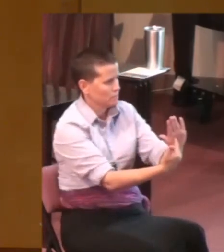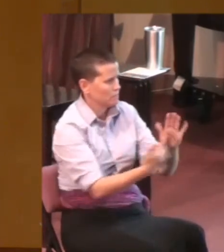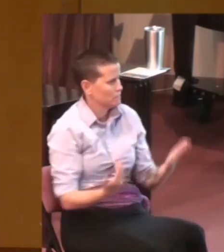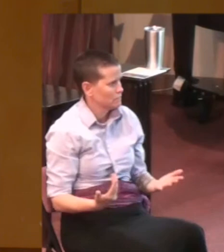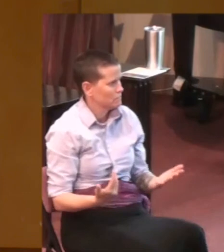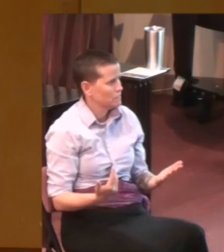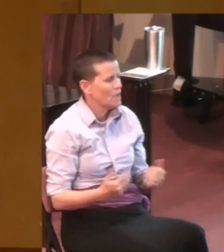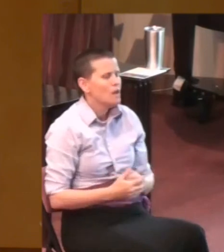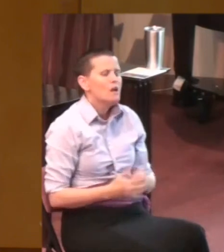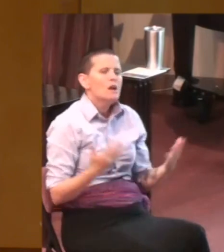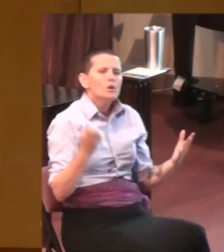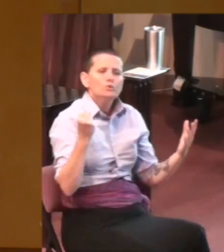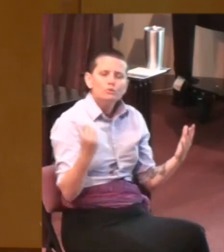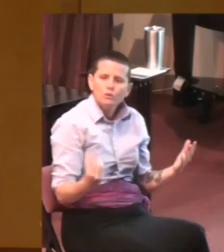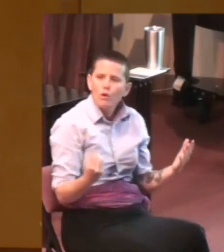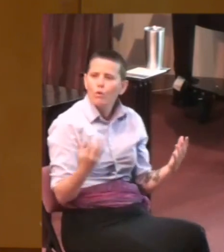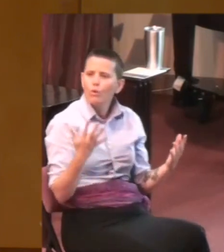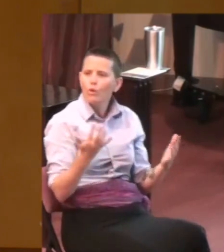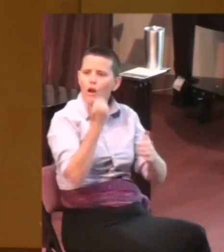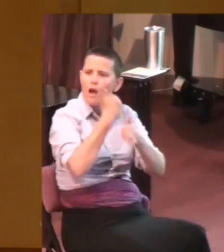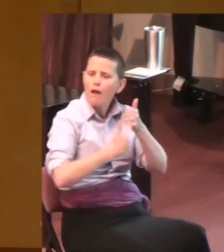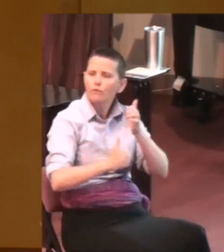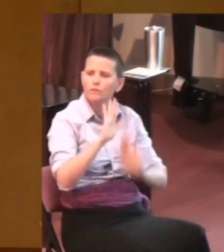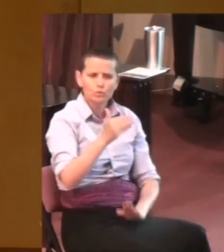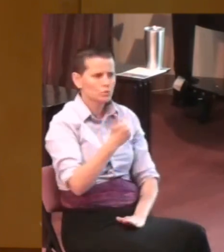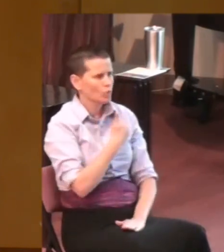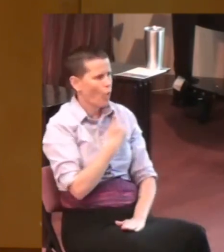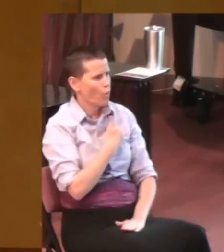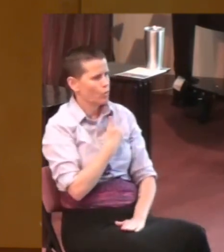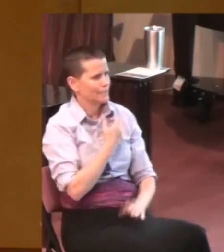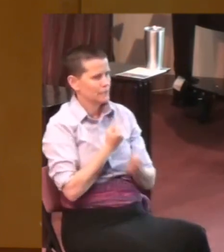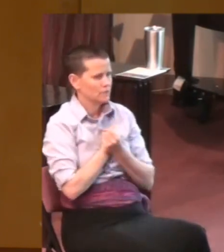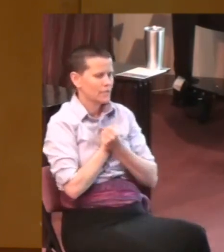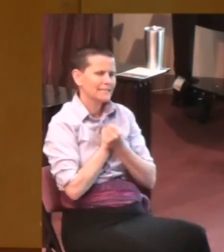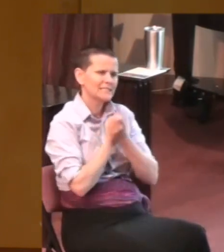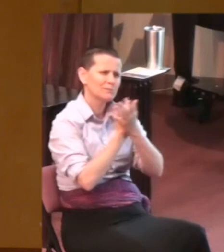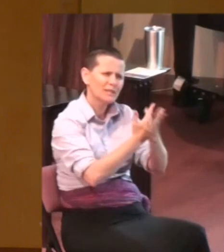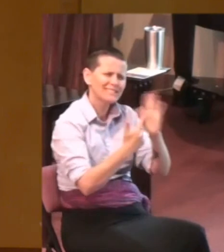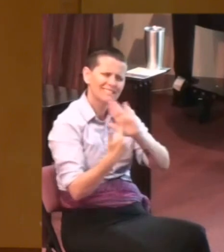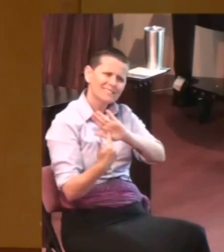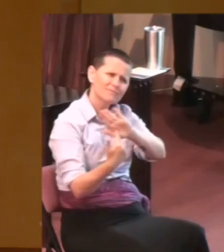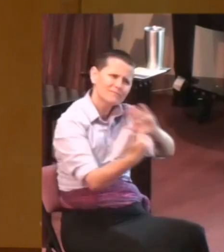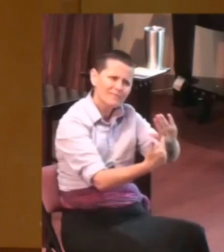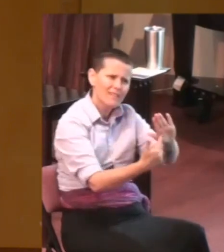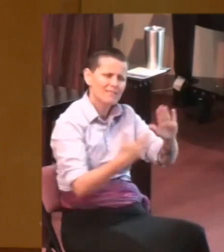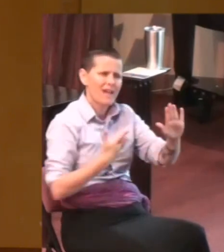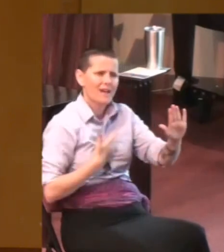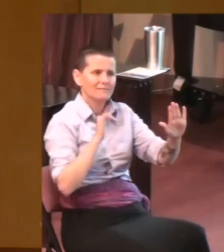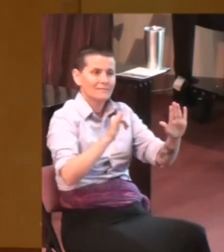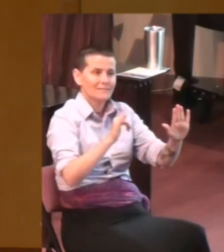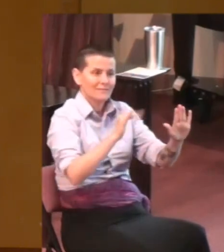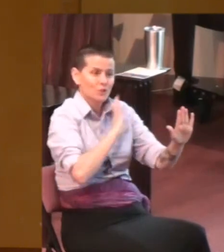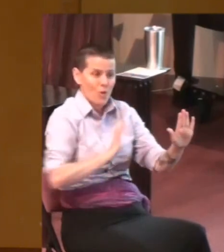that we meet is an emanation. It's an expression of the divine Christ,